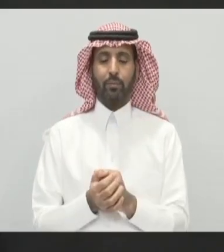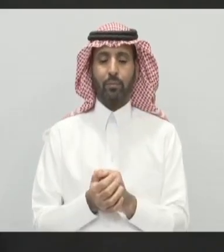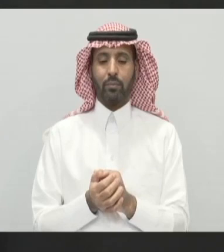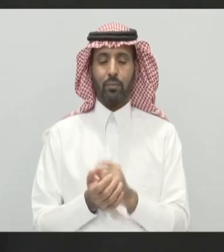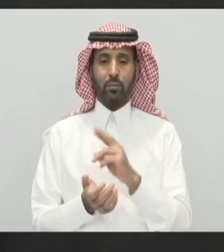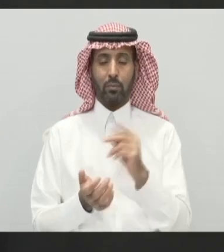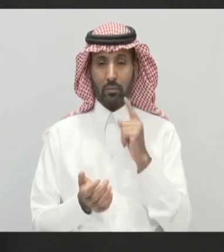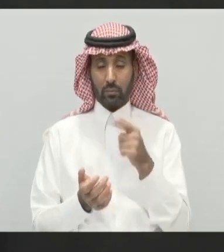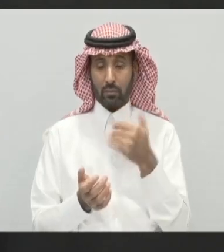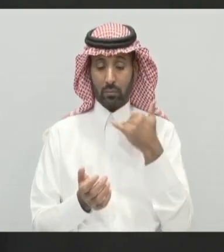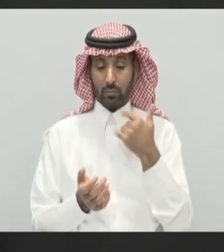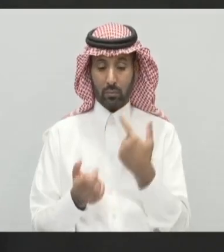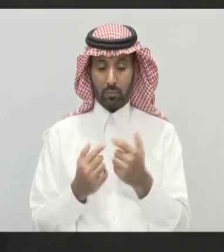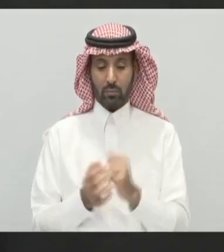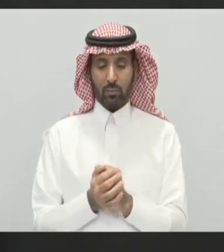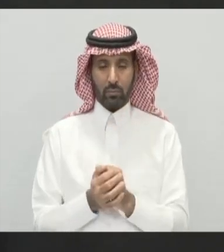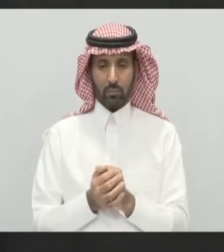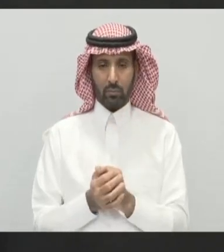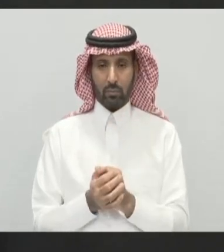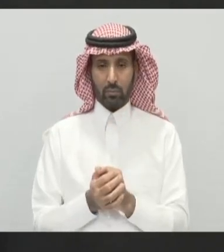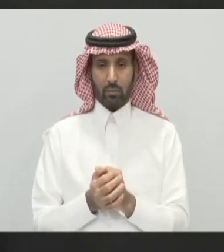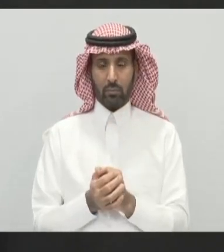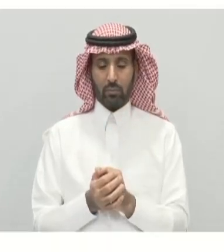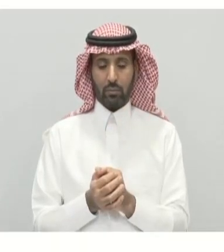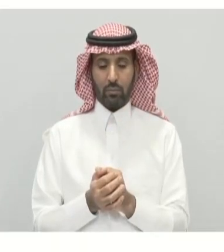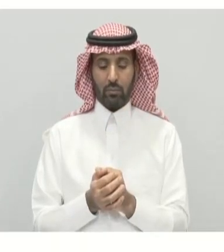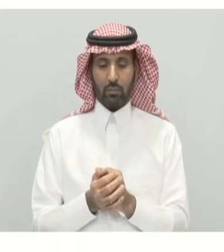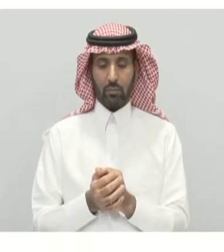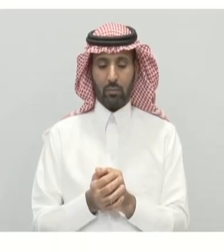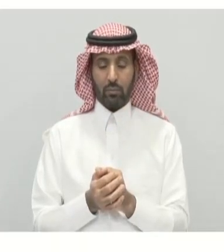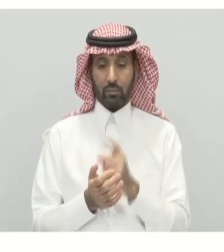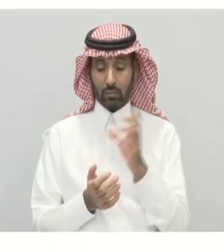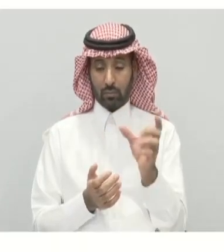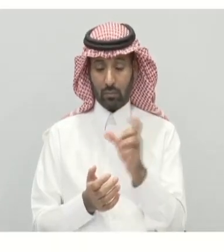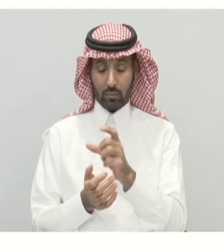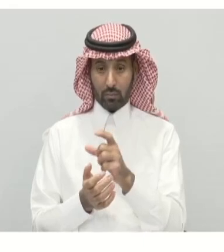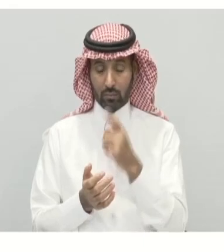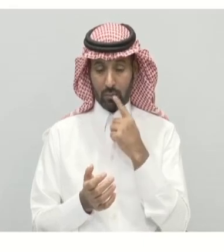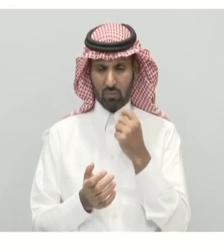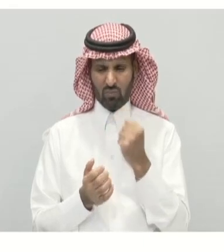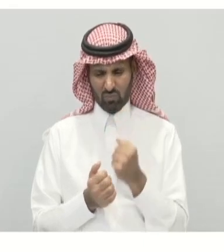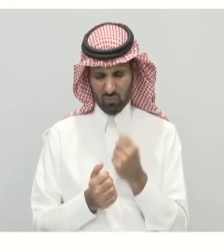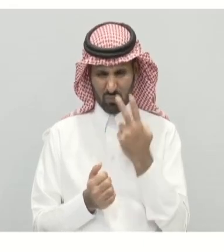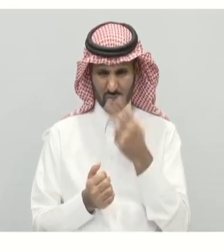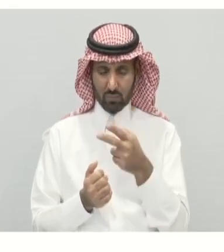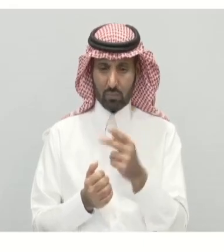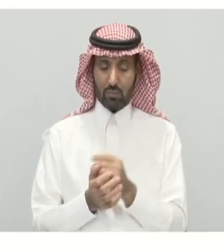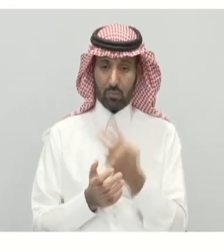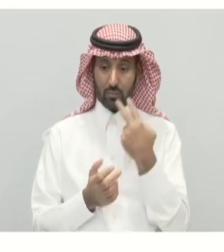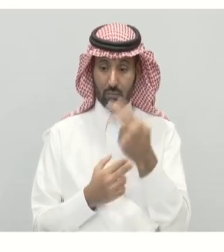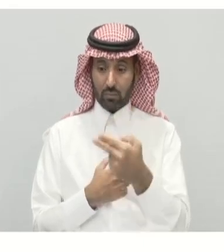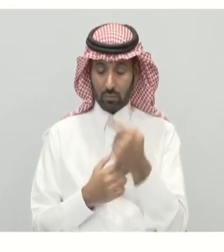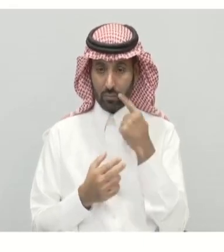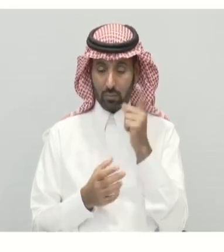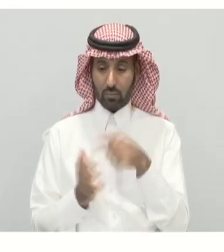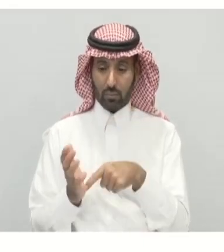it. However, this is the reality. I try to use these words. Feel down, looks out for